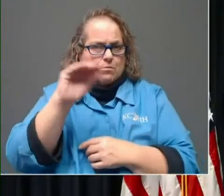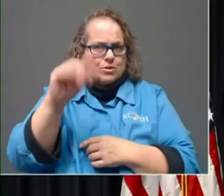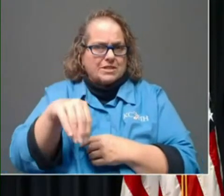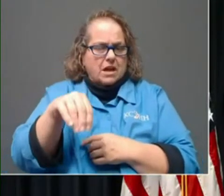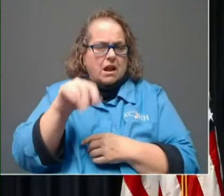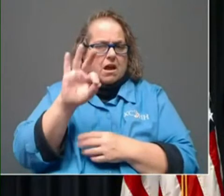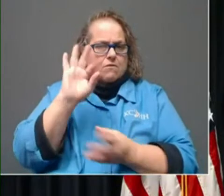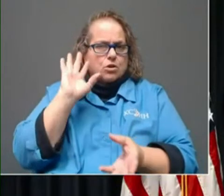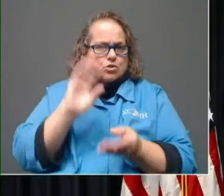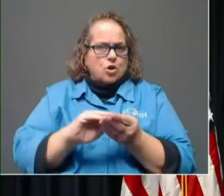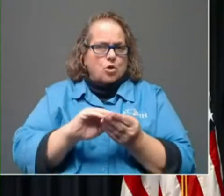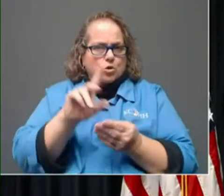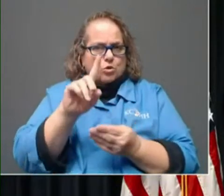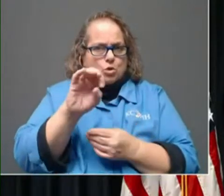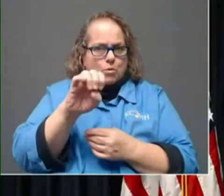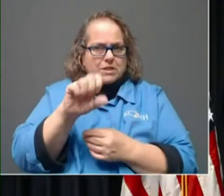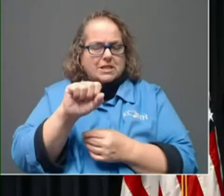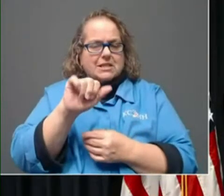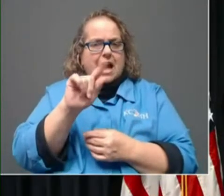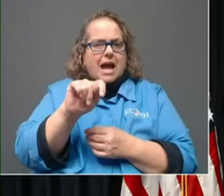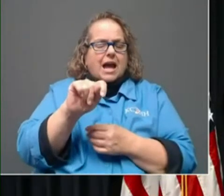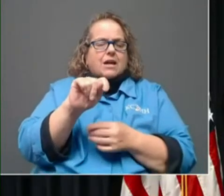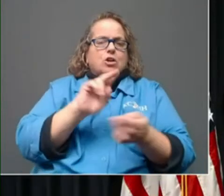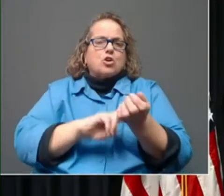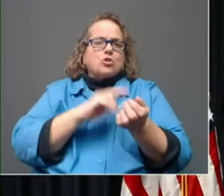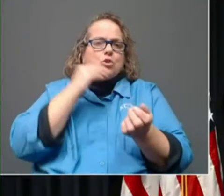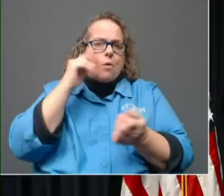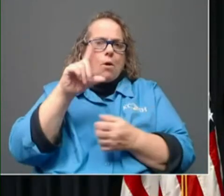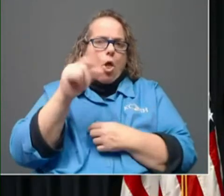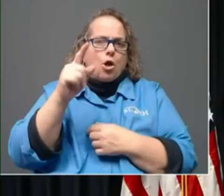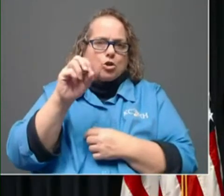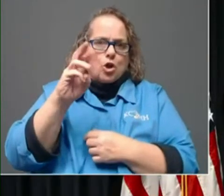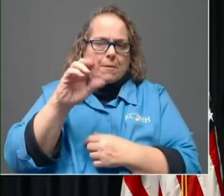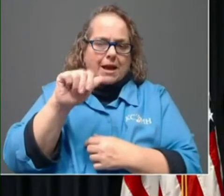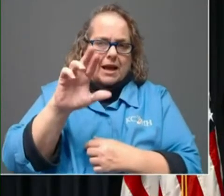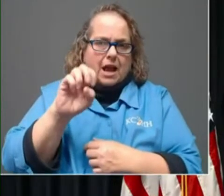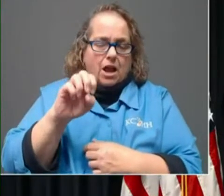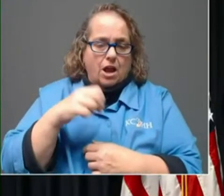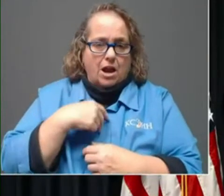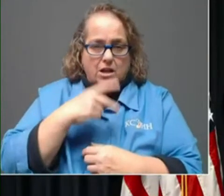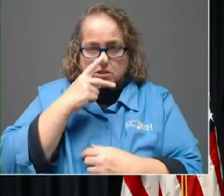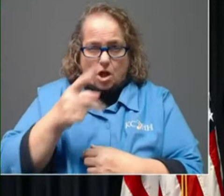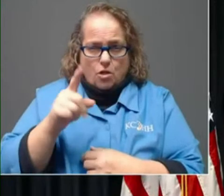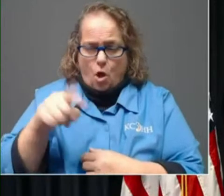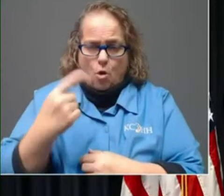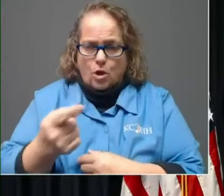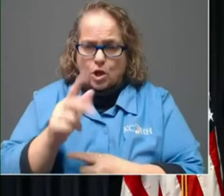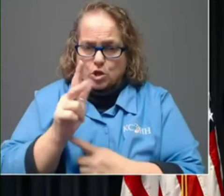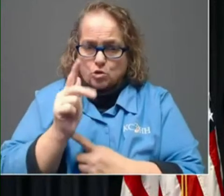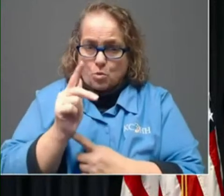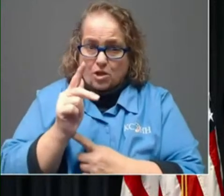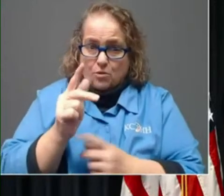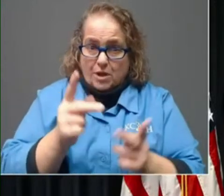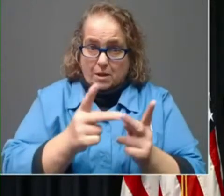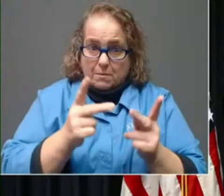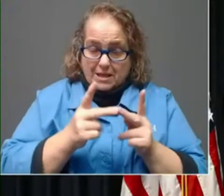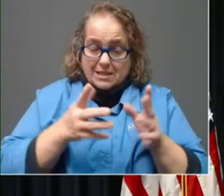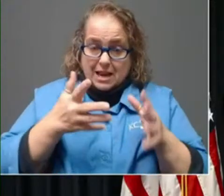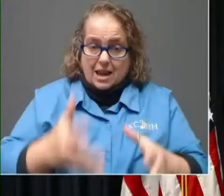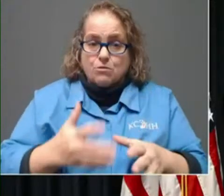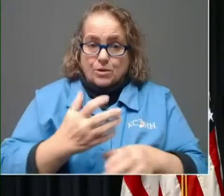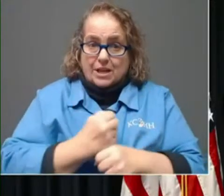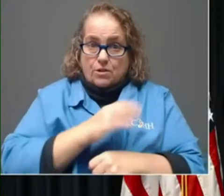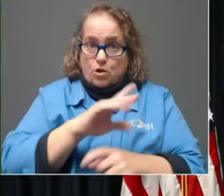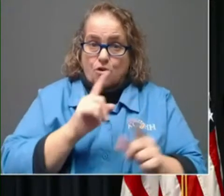at long-term care facilities. I think I heard earlier in the update that there are only 23 facilities left to get their first dose. My